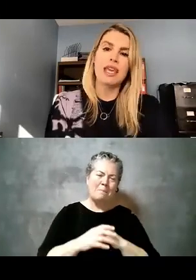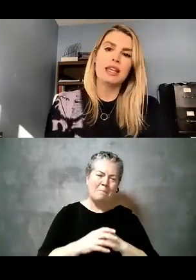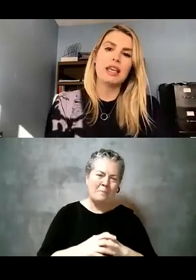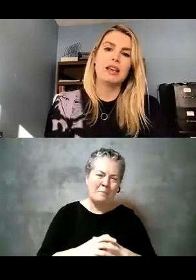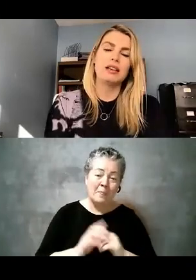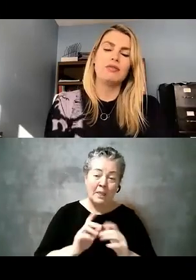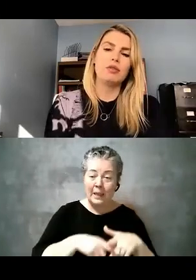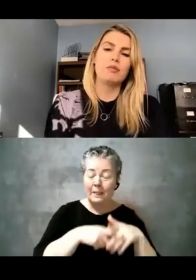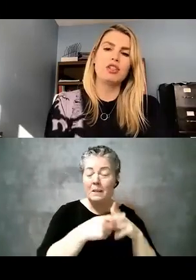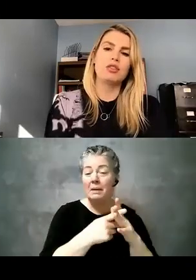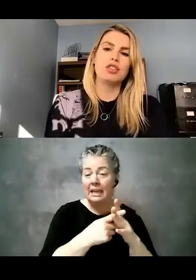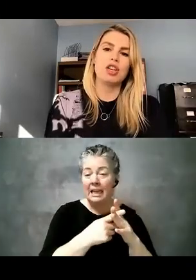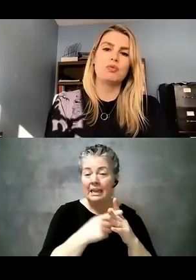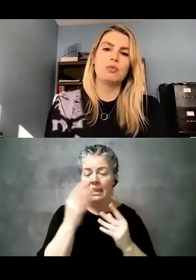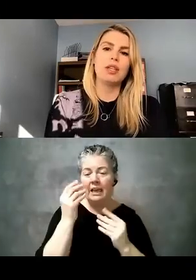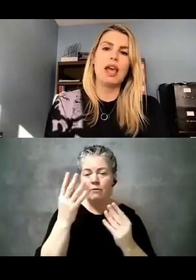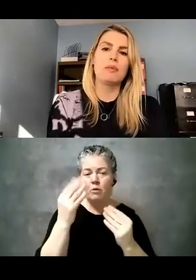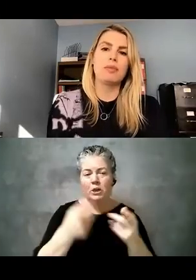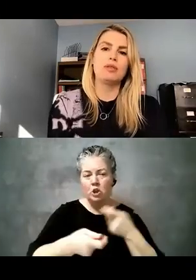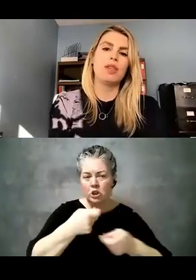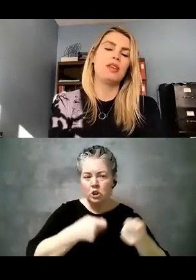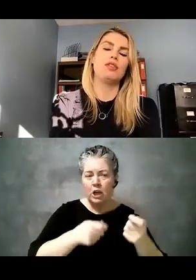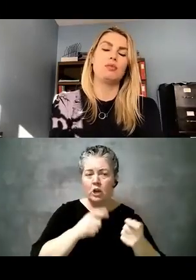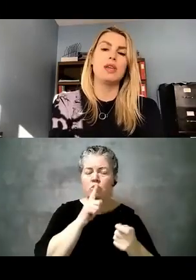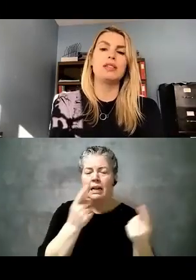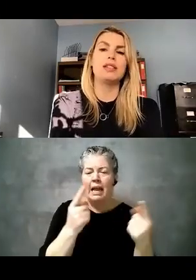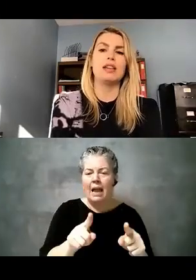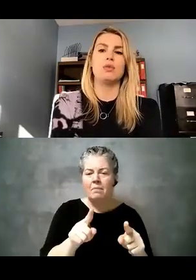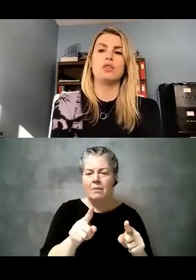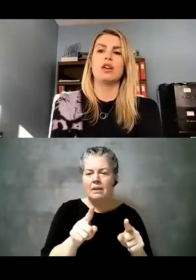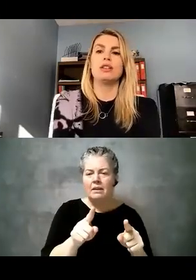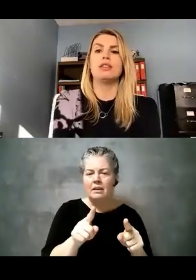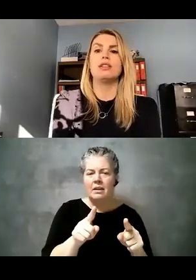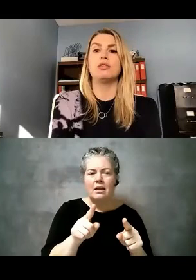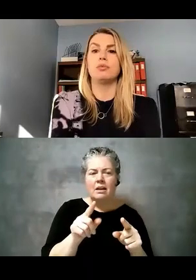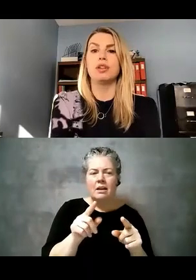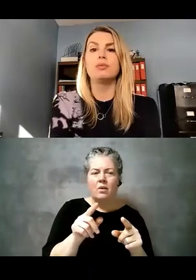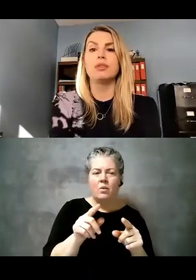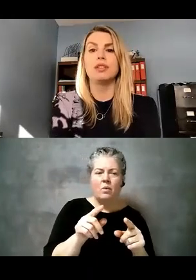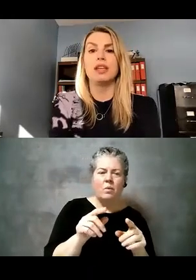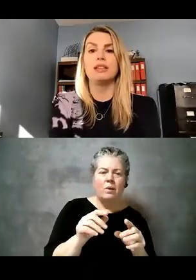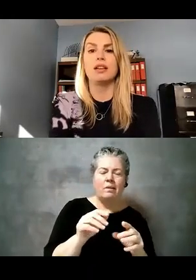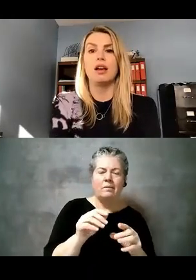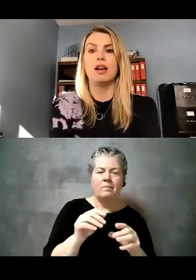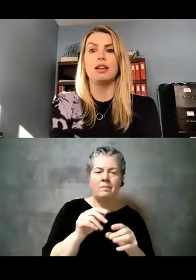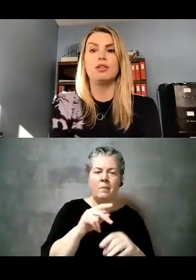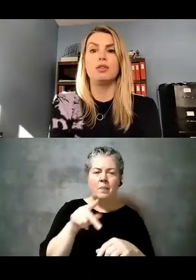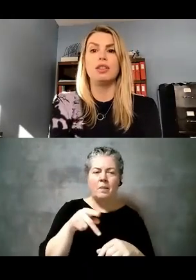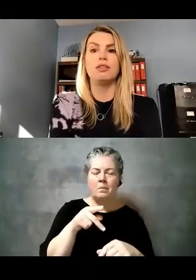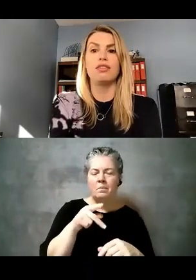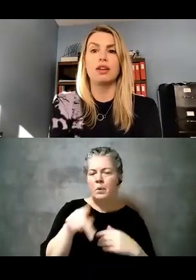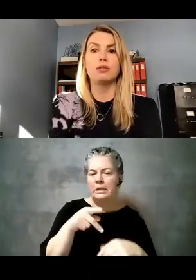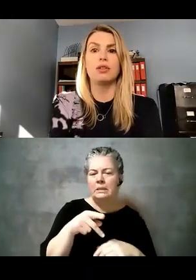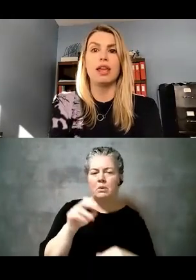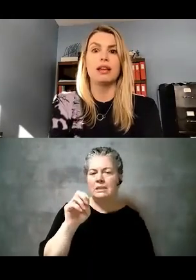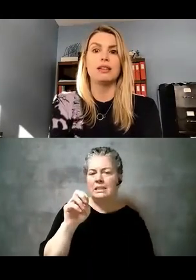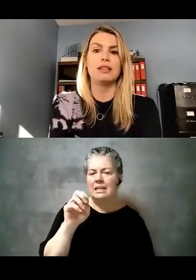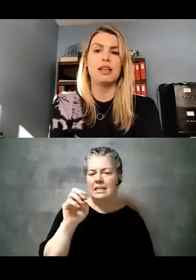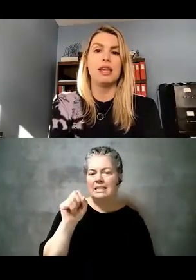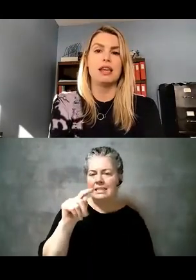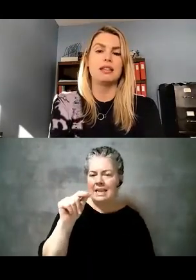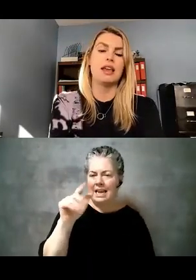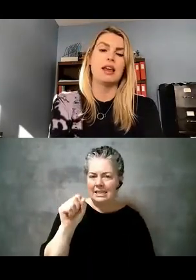the beginning, informational exchange really happened within 3 estates, which are considered the principal states, including the federal